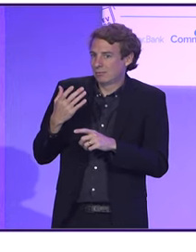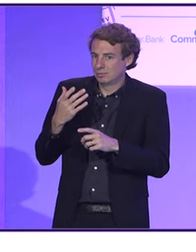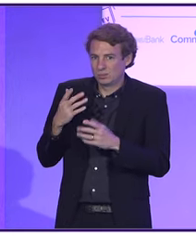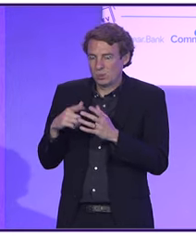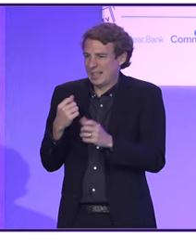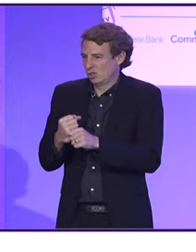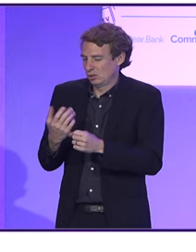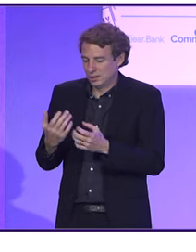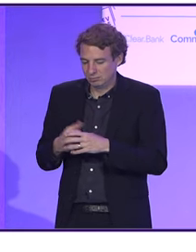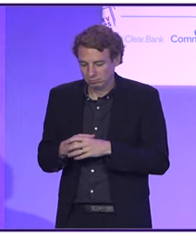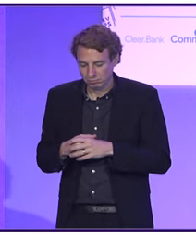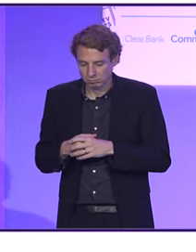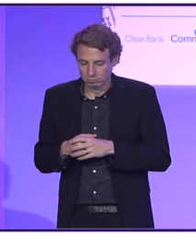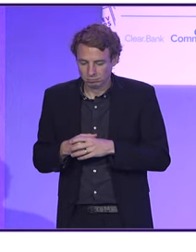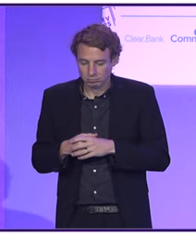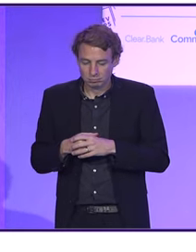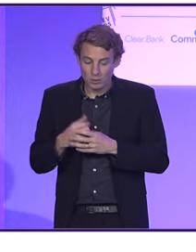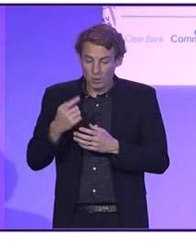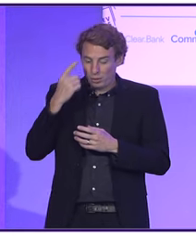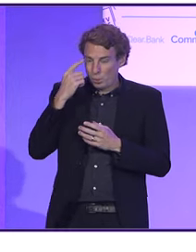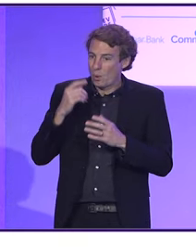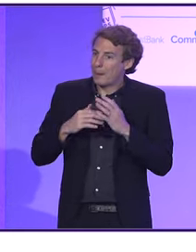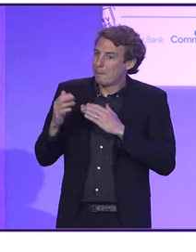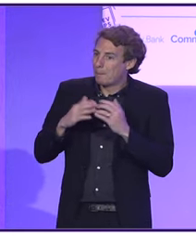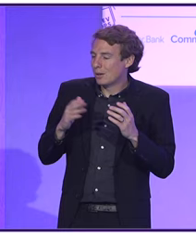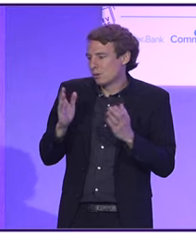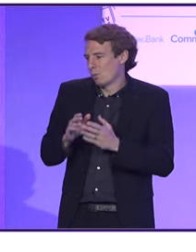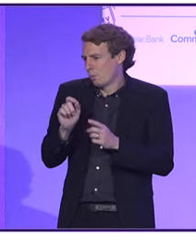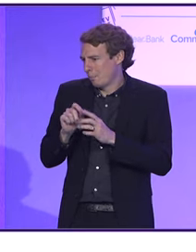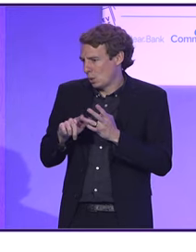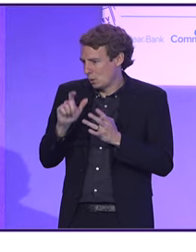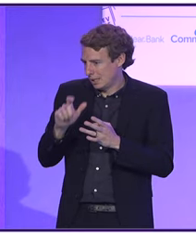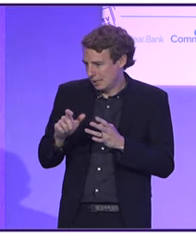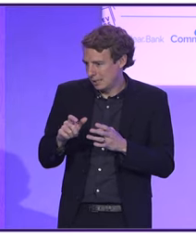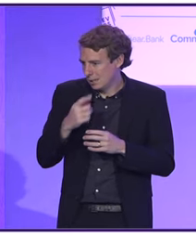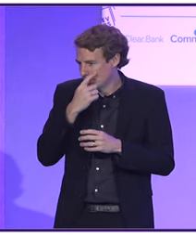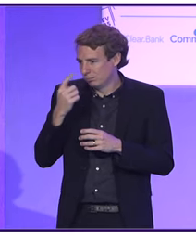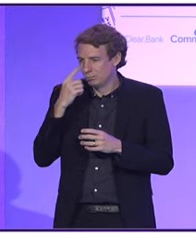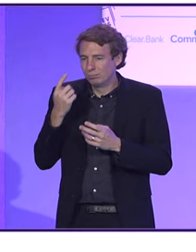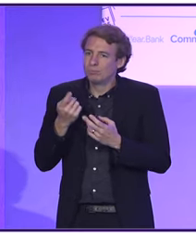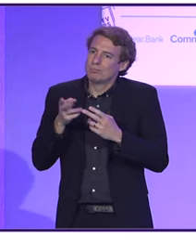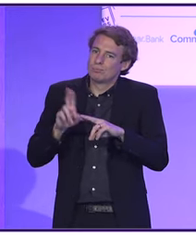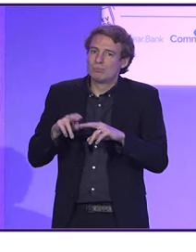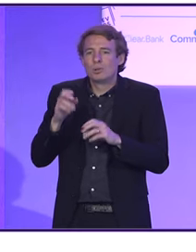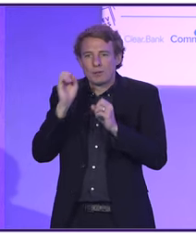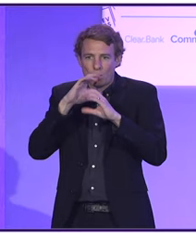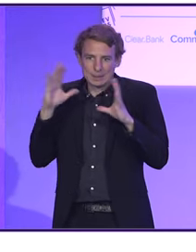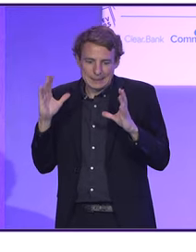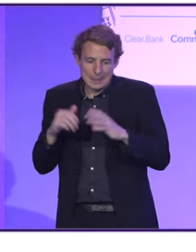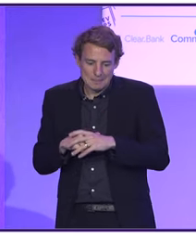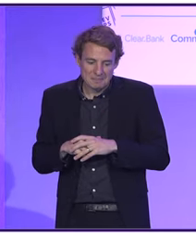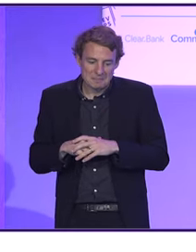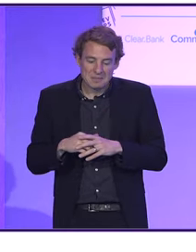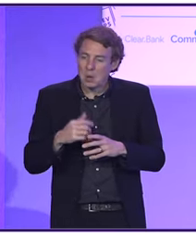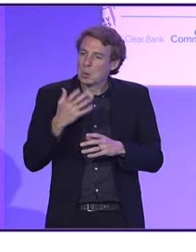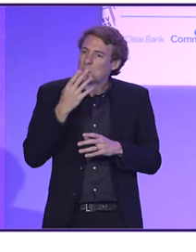So on the screen, I thought I'd build a small POC. For this talk, so you can see a simple pipeline. It runs a Bitbucket because there's Atlassian. We're going to use this to